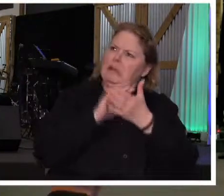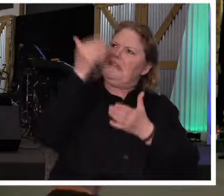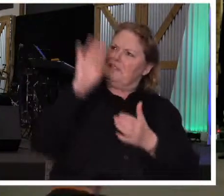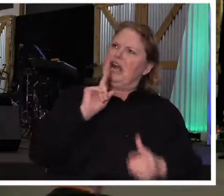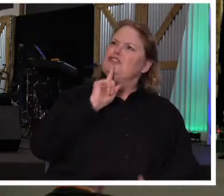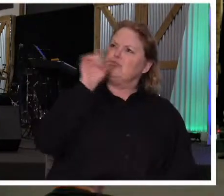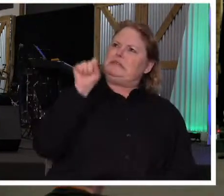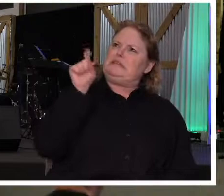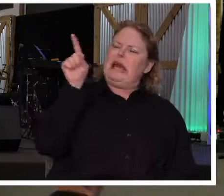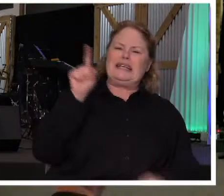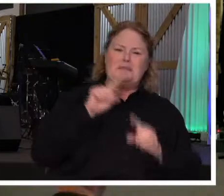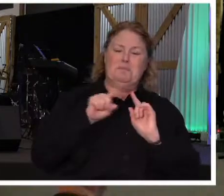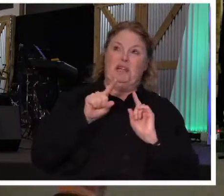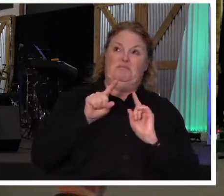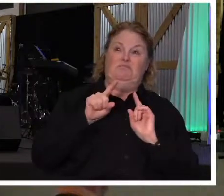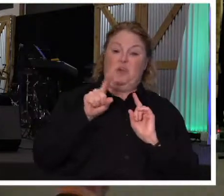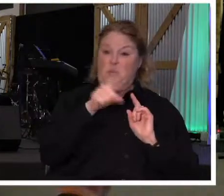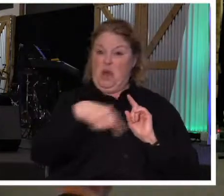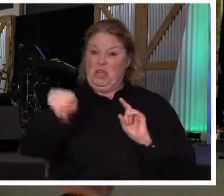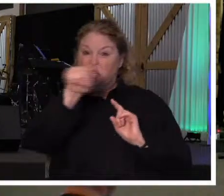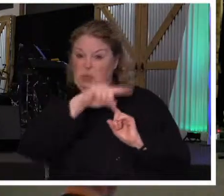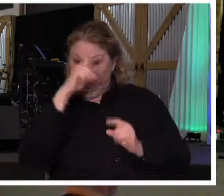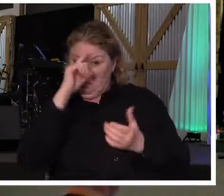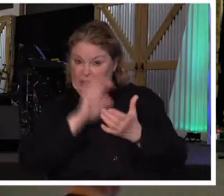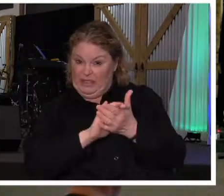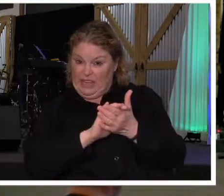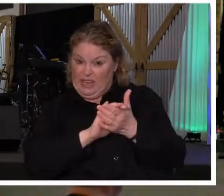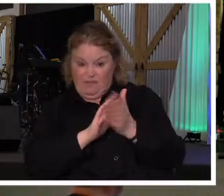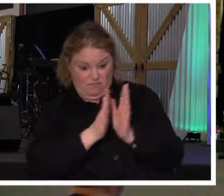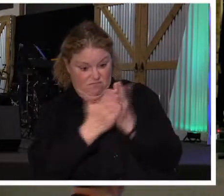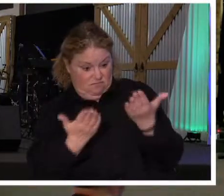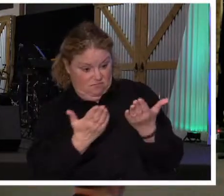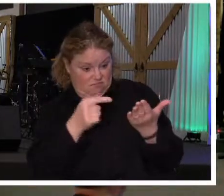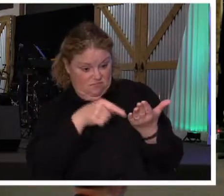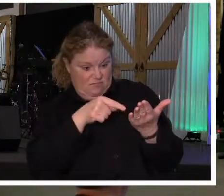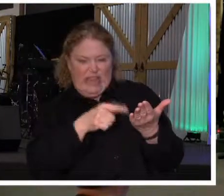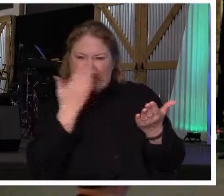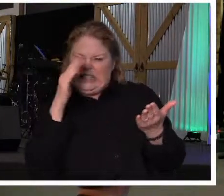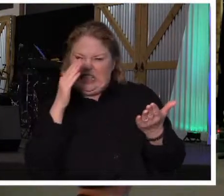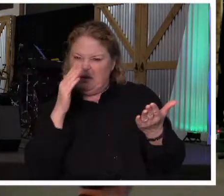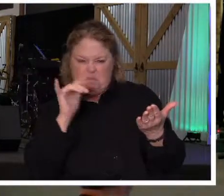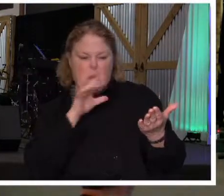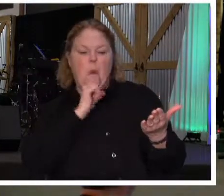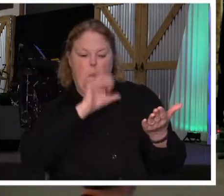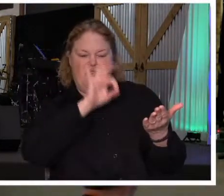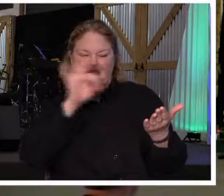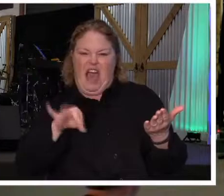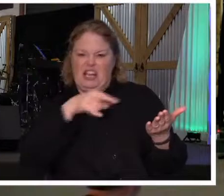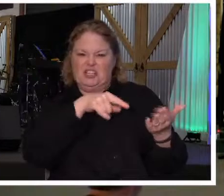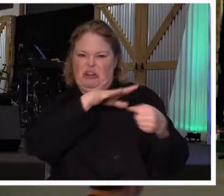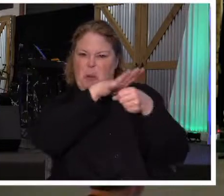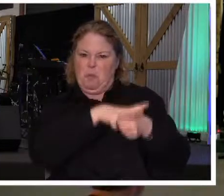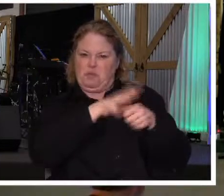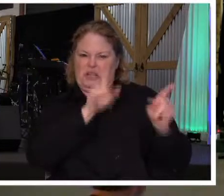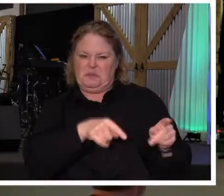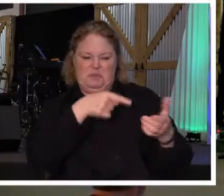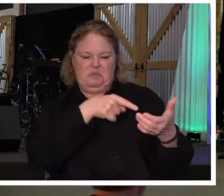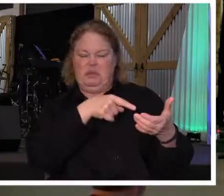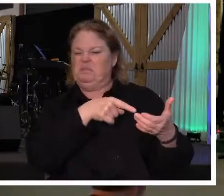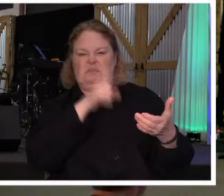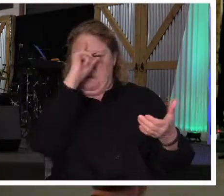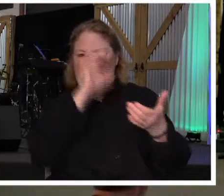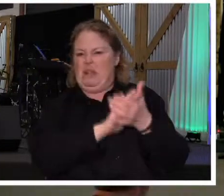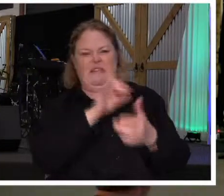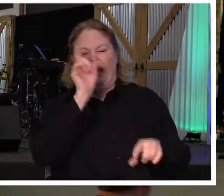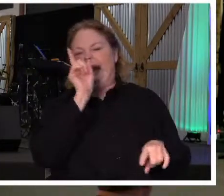are aspects of what you believe in the Bible that seem so regressive and so oppressive to me that I can't possibly